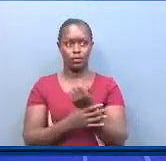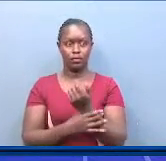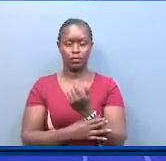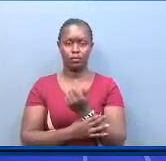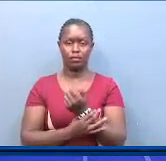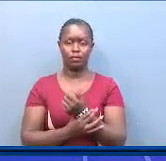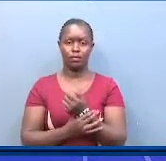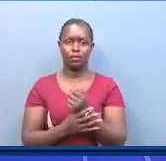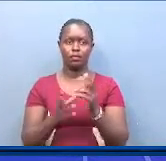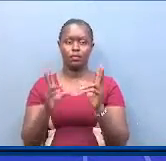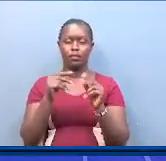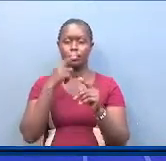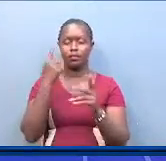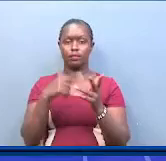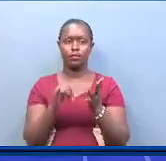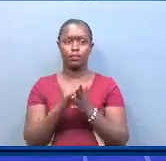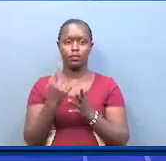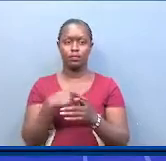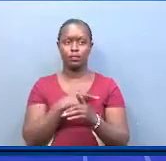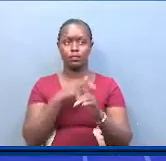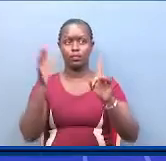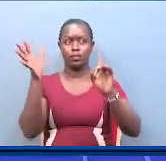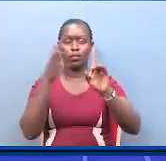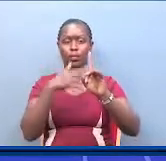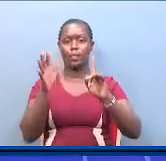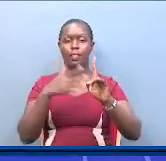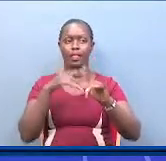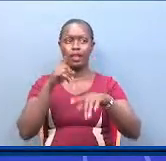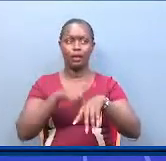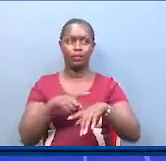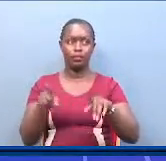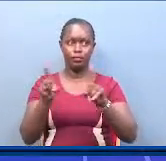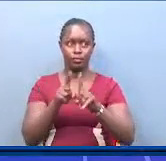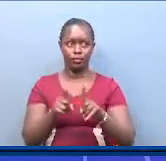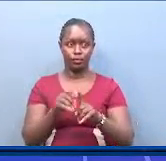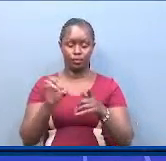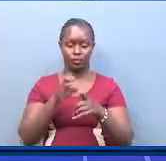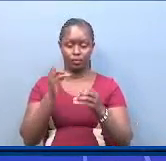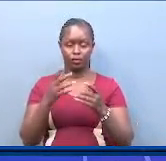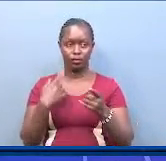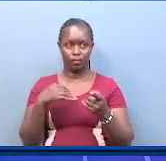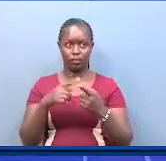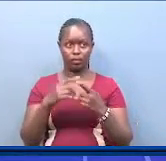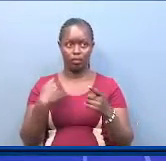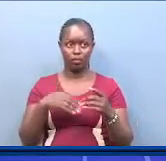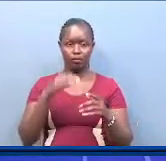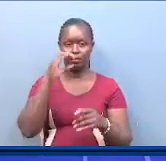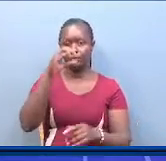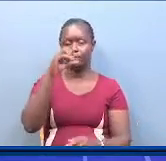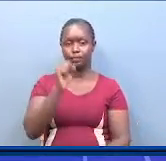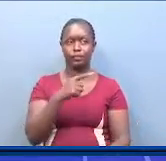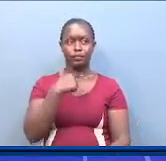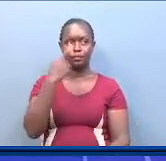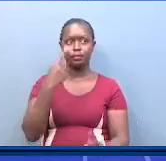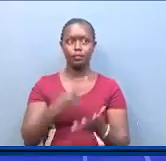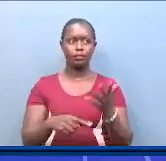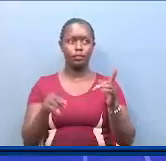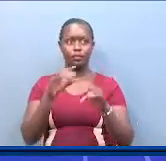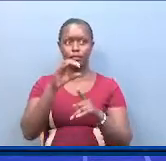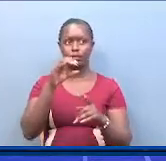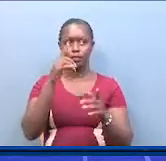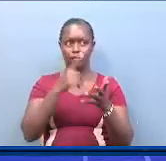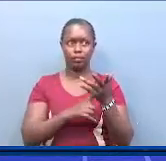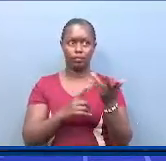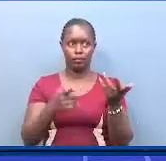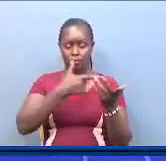you see, let me tell you, we are in a campaign mood. And we are not, and even if I was the interior minister today or CS or